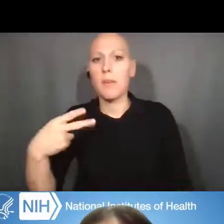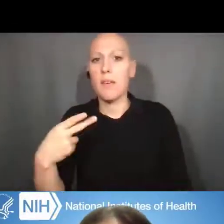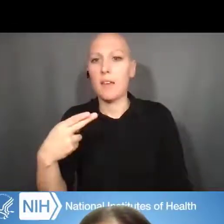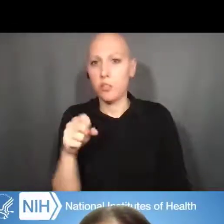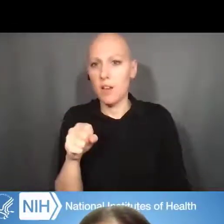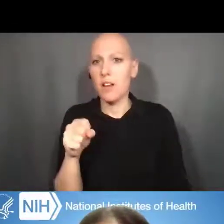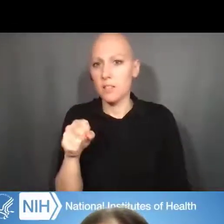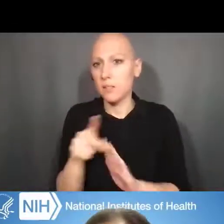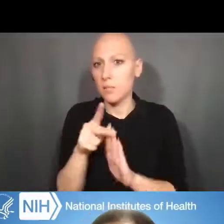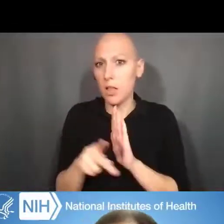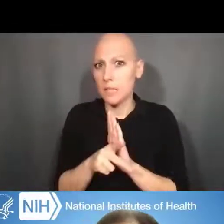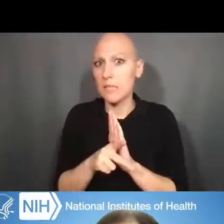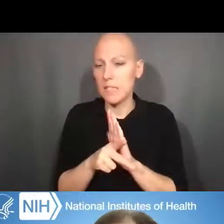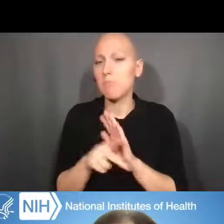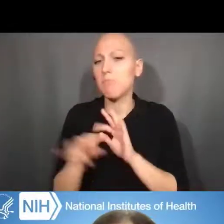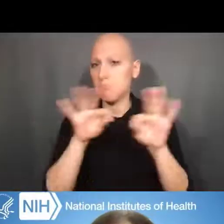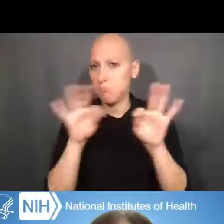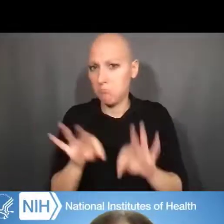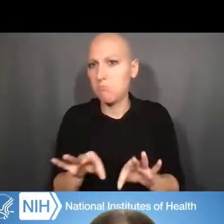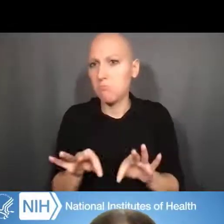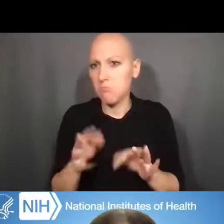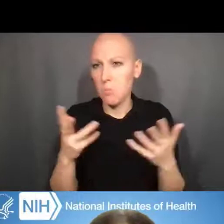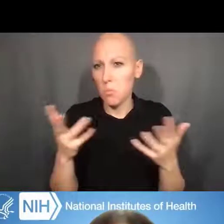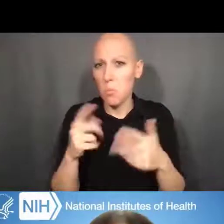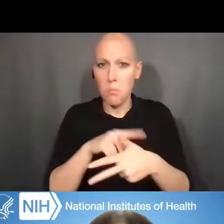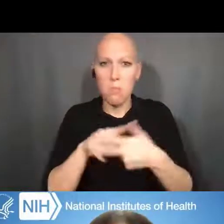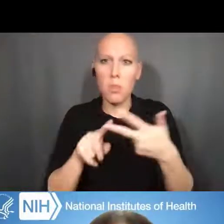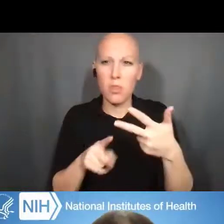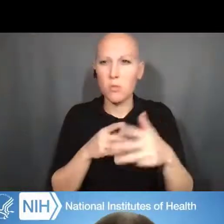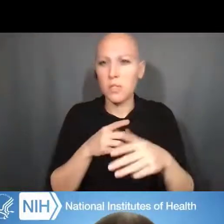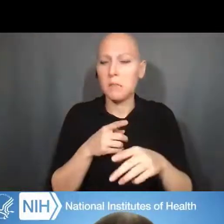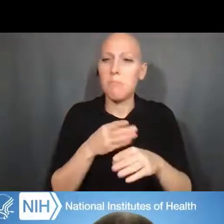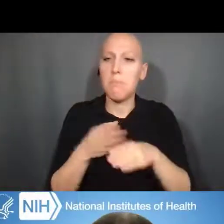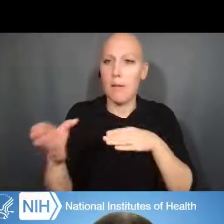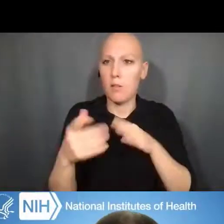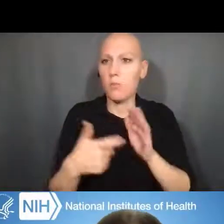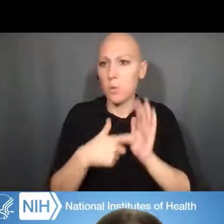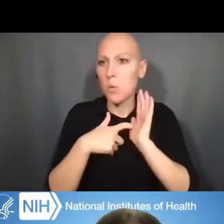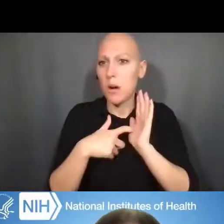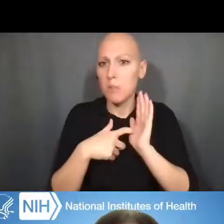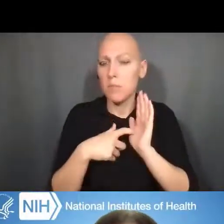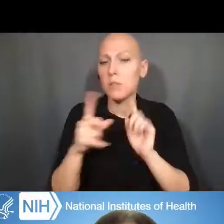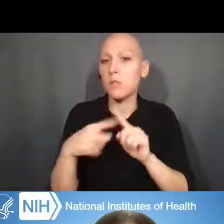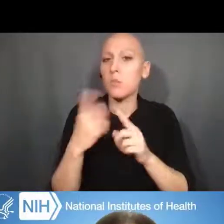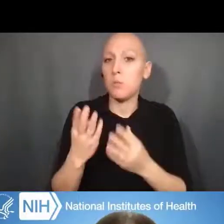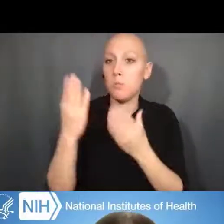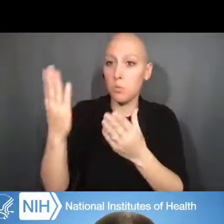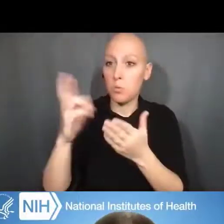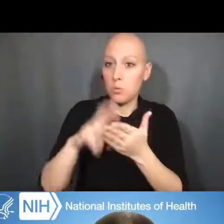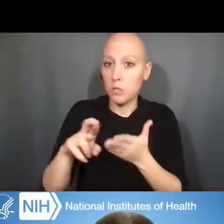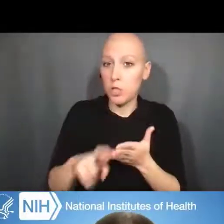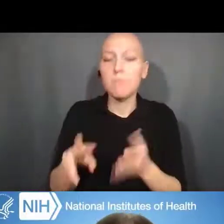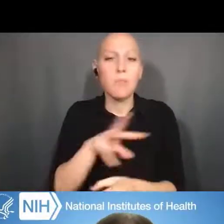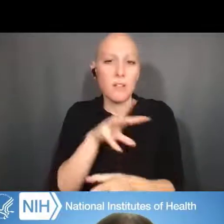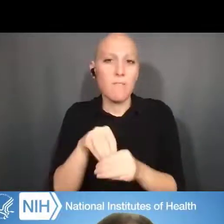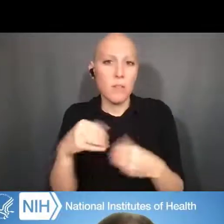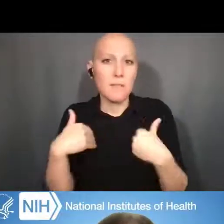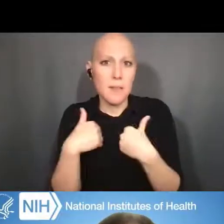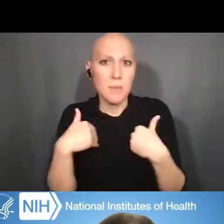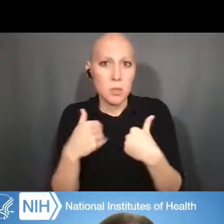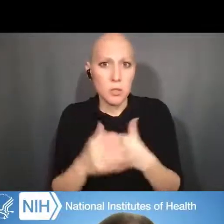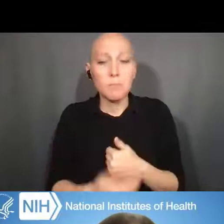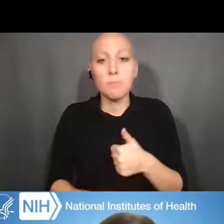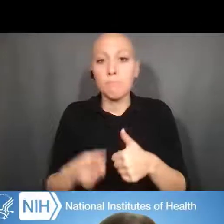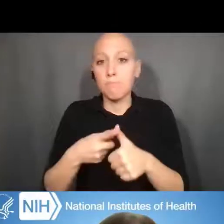use of animals. And there are three main requirements when your proposed research involves animals. You must have